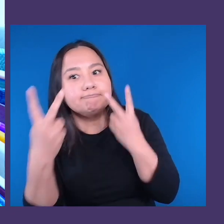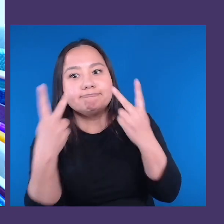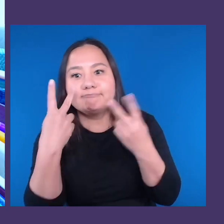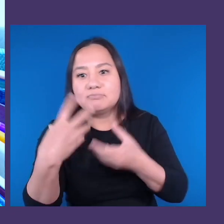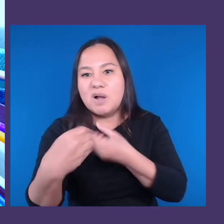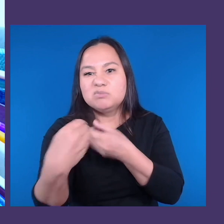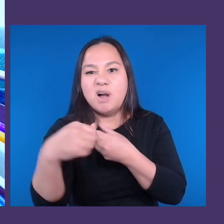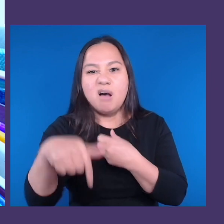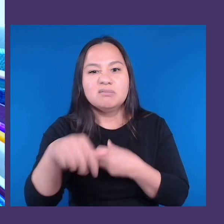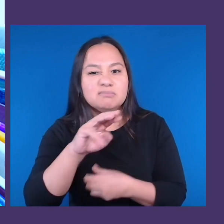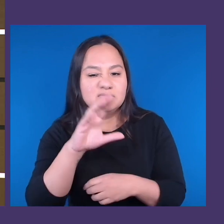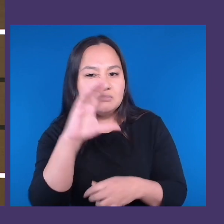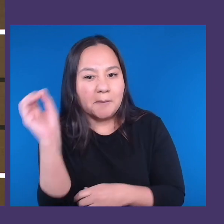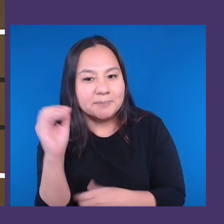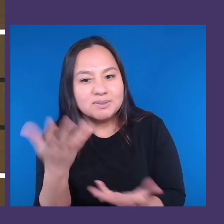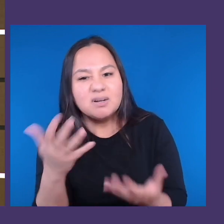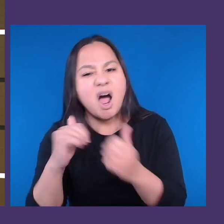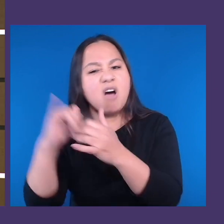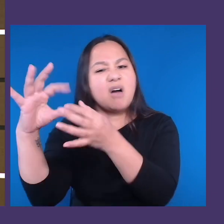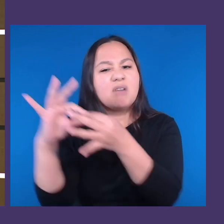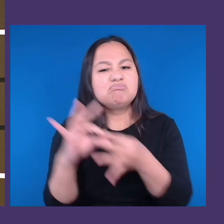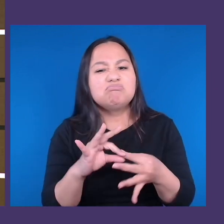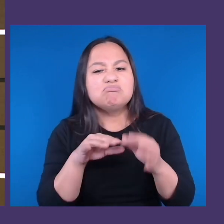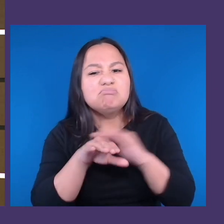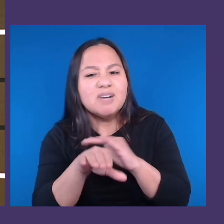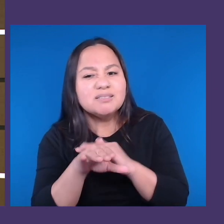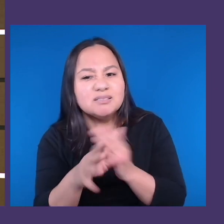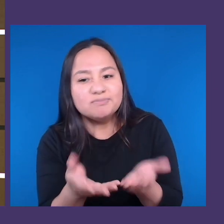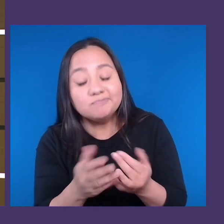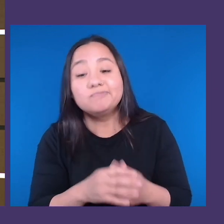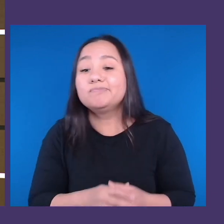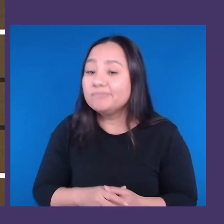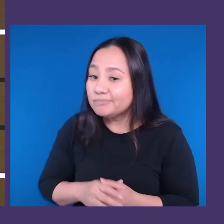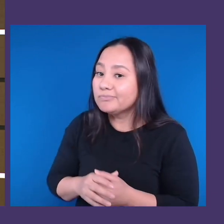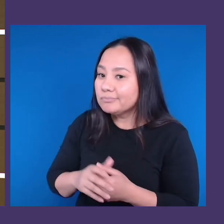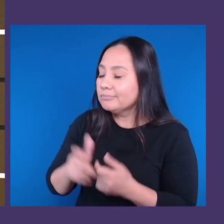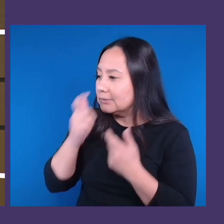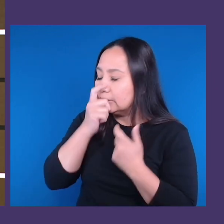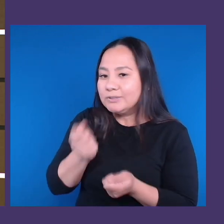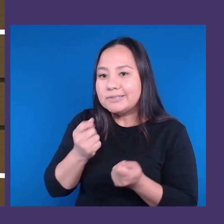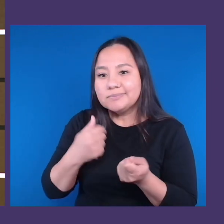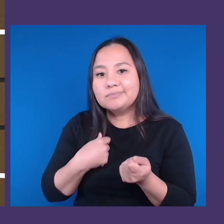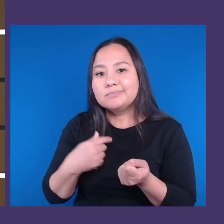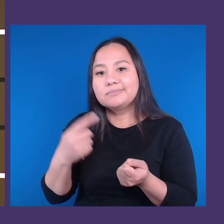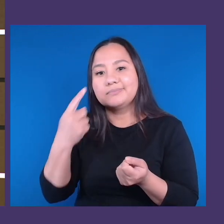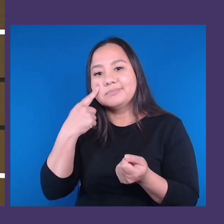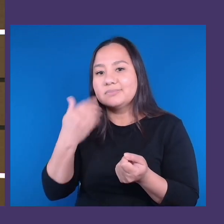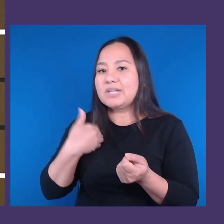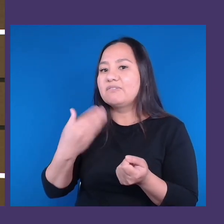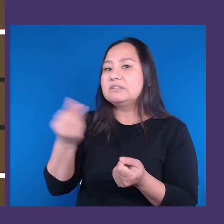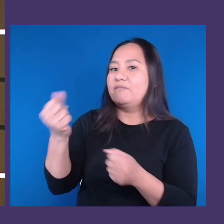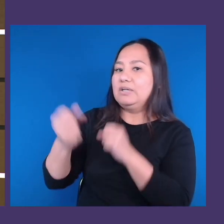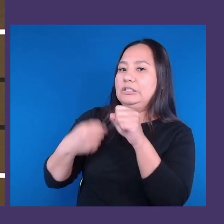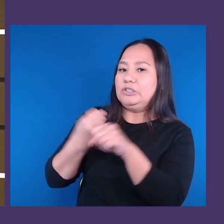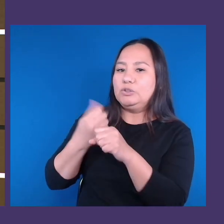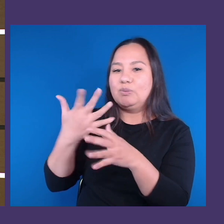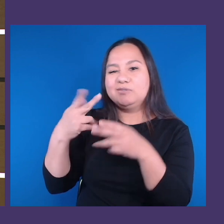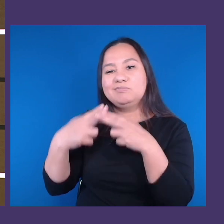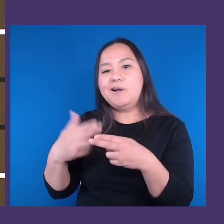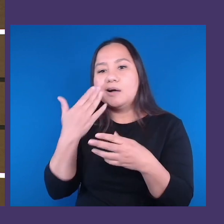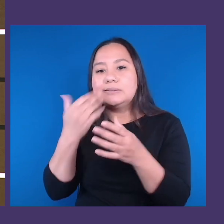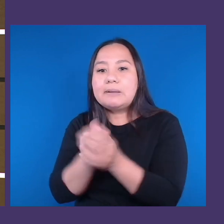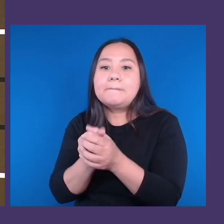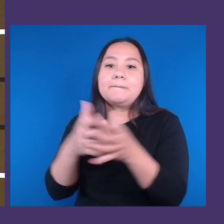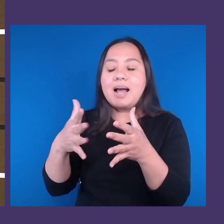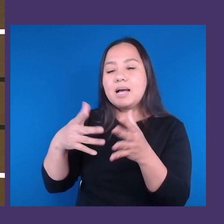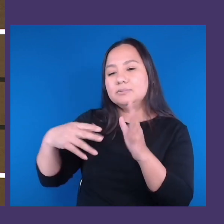to accessibility? Well, it's interesting because we've had several years of, call it, expanding regulation for technology overall,